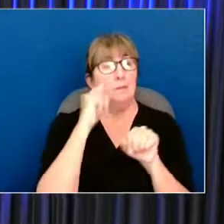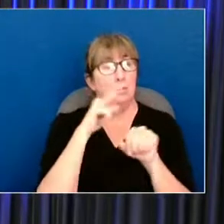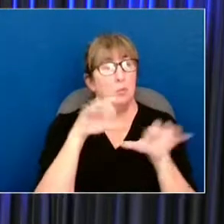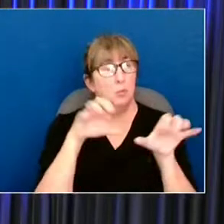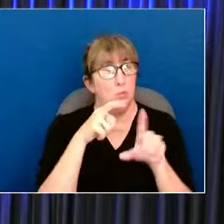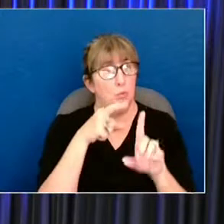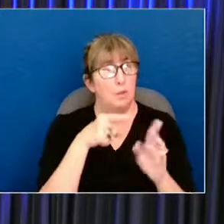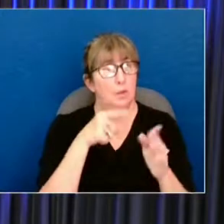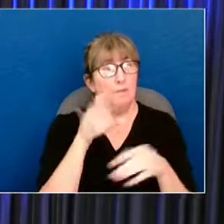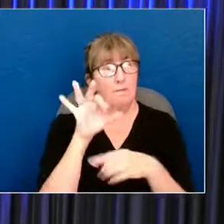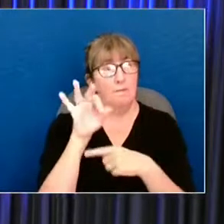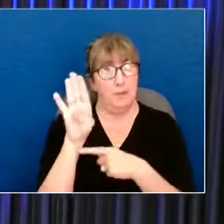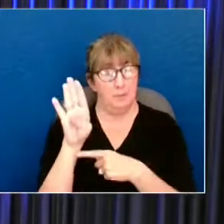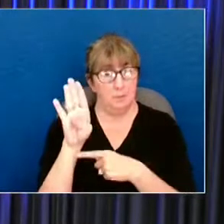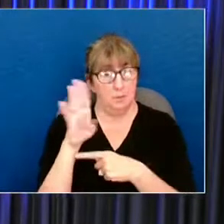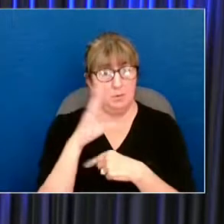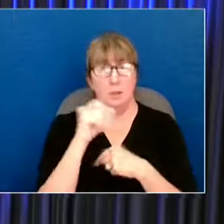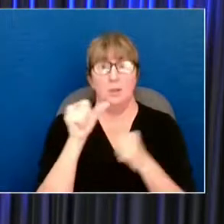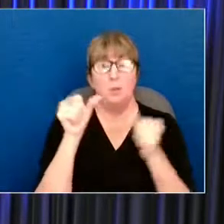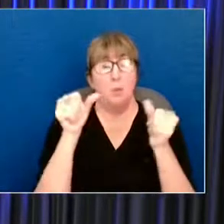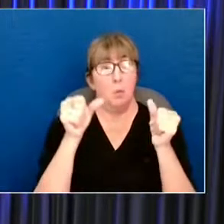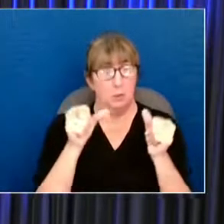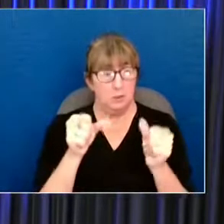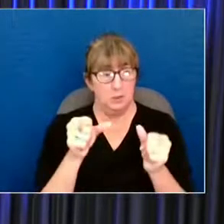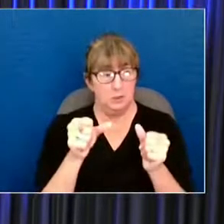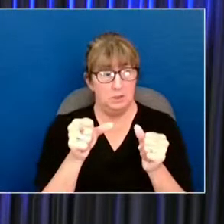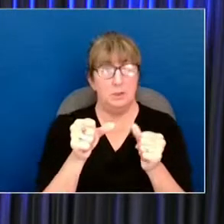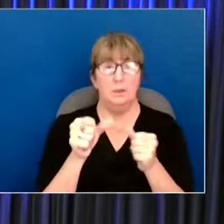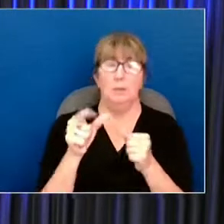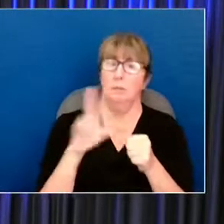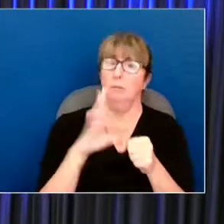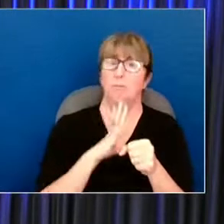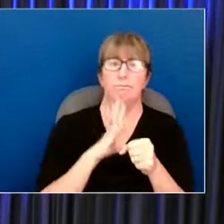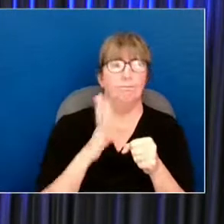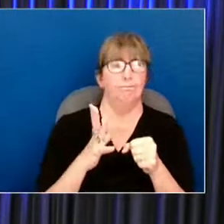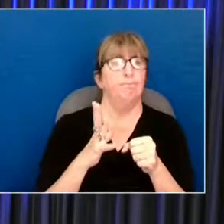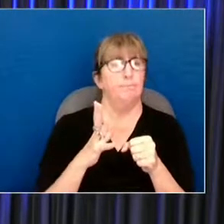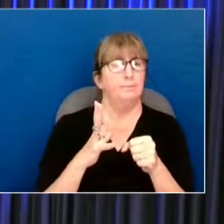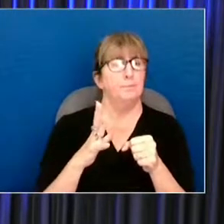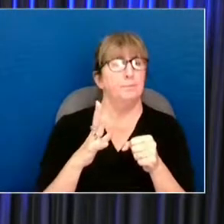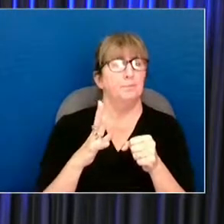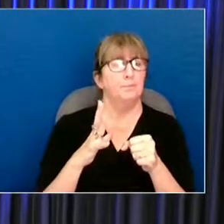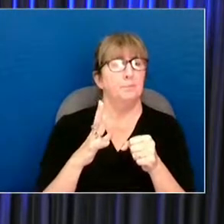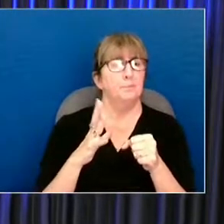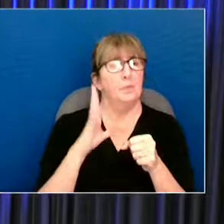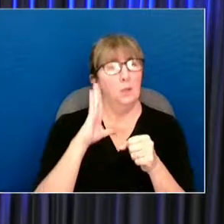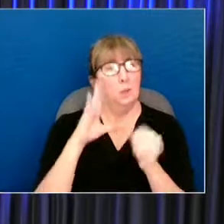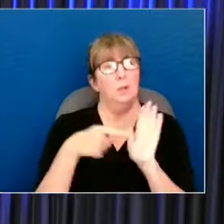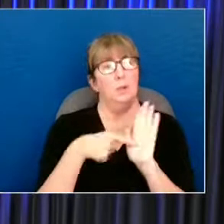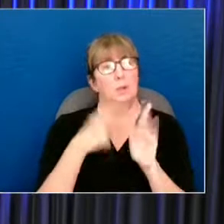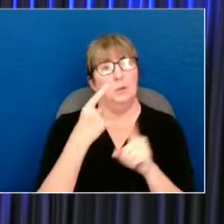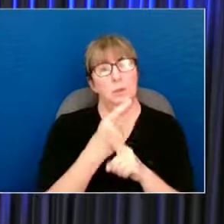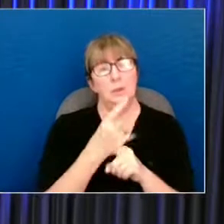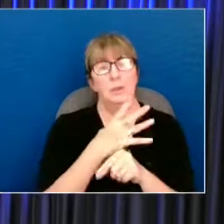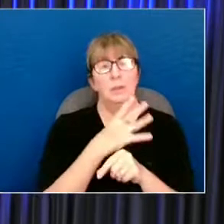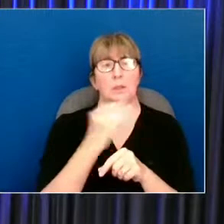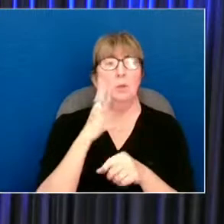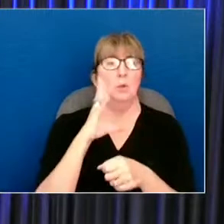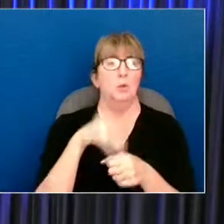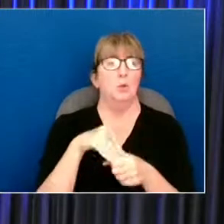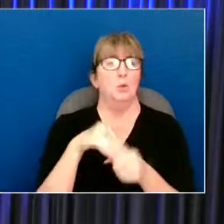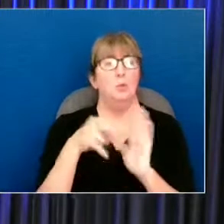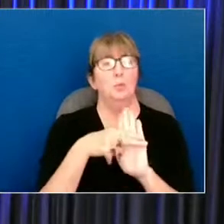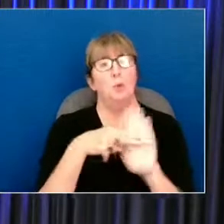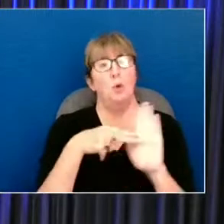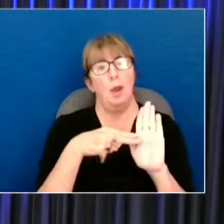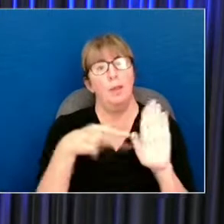Facebook, for example, and you post it, that's totally okay. It will display correctly, and it will even include some branding on there